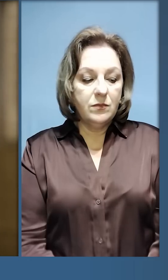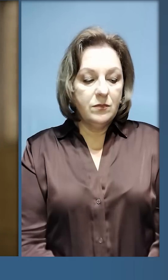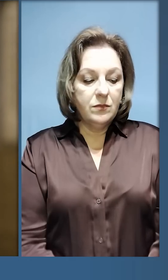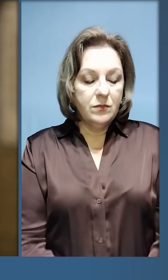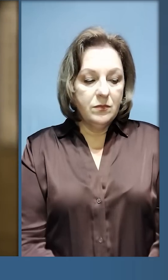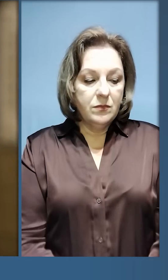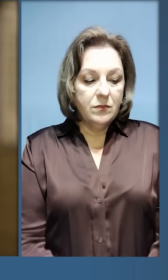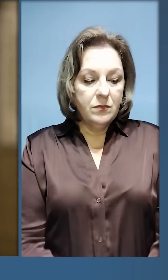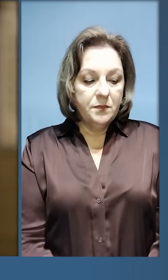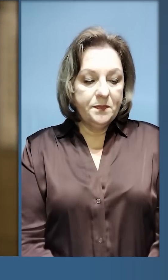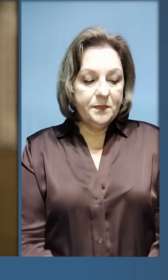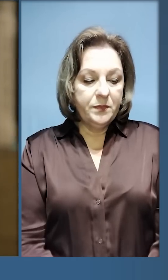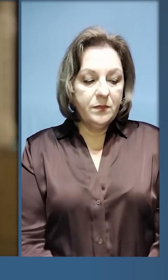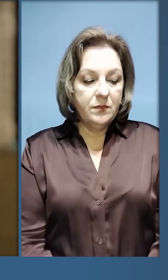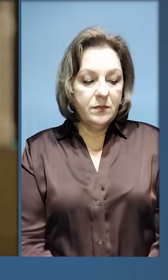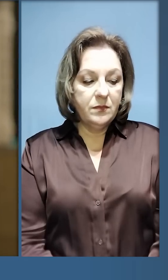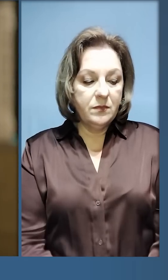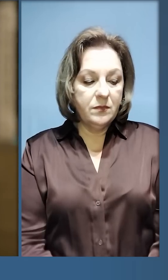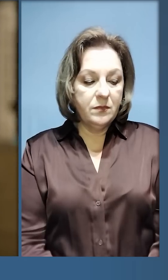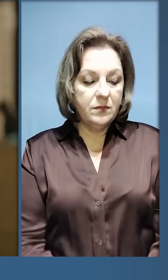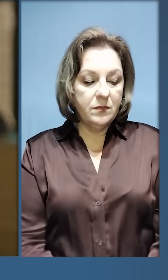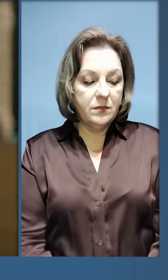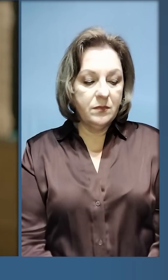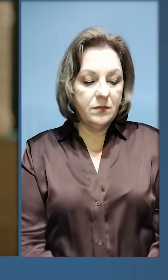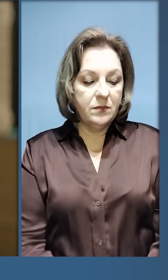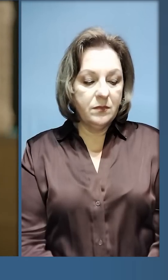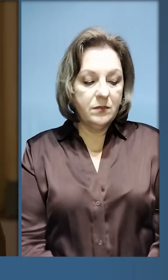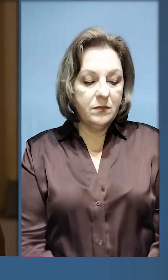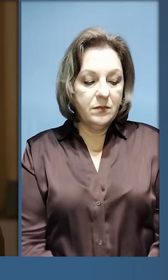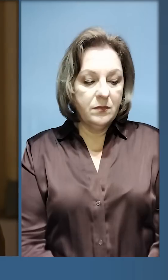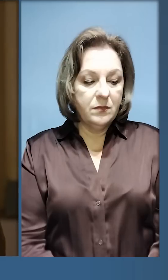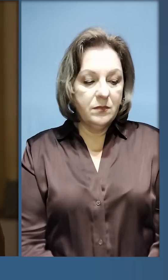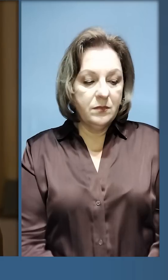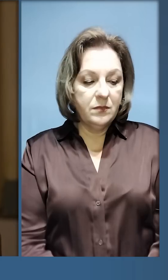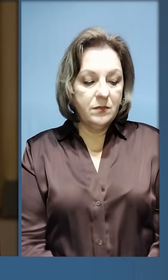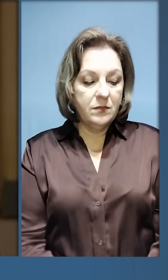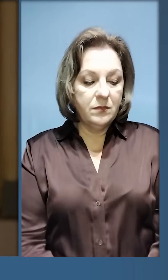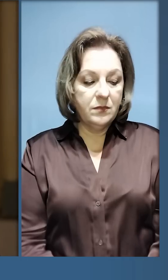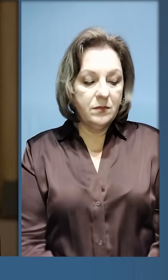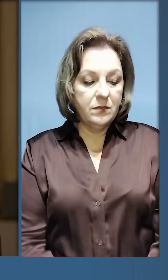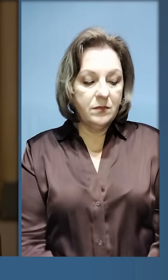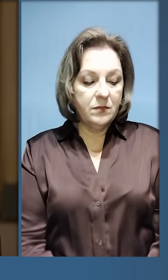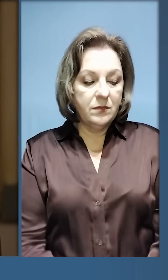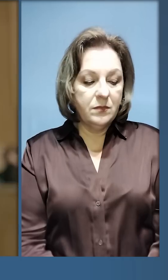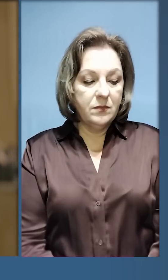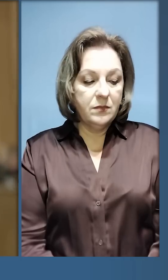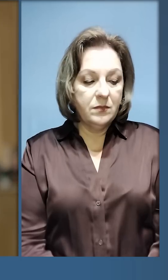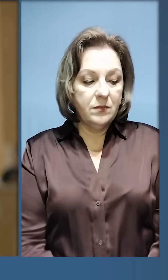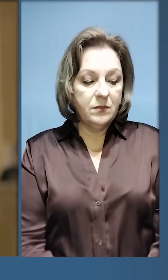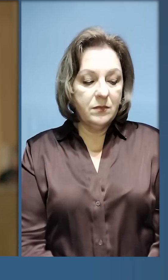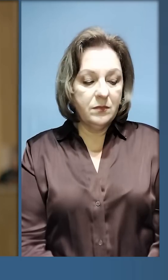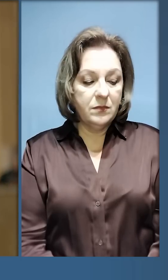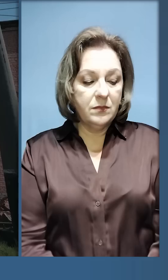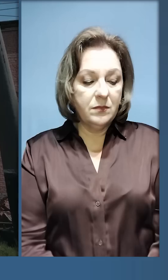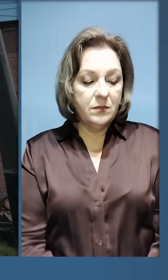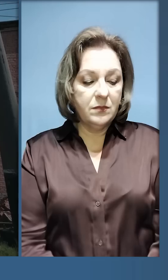on board, and some people say we are the second army of Ukraine. To what extent has damage been done to the rail system? Well, from day one, they